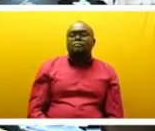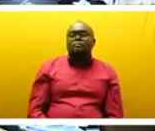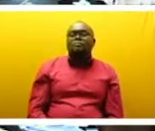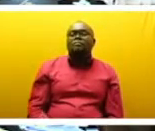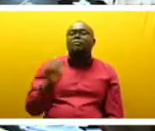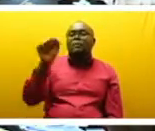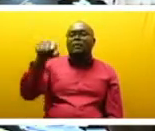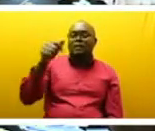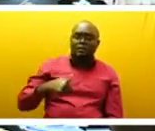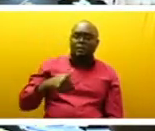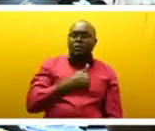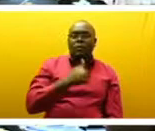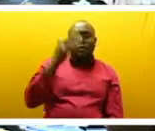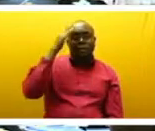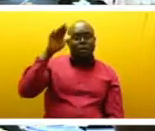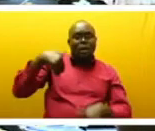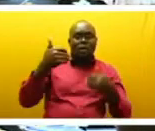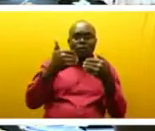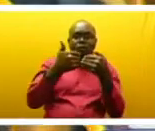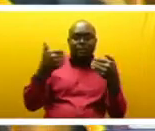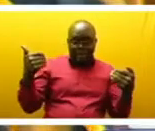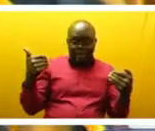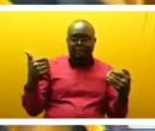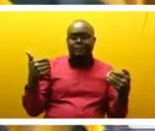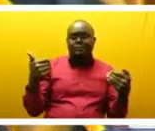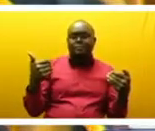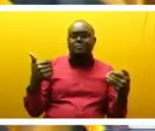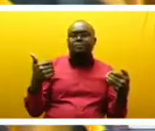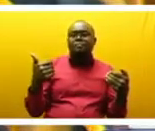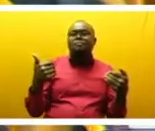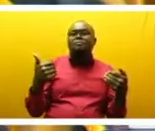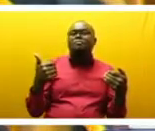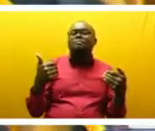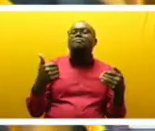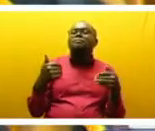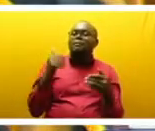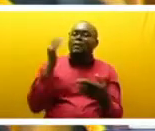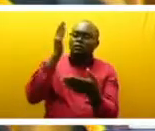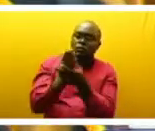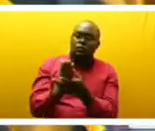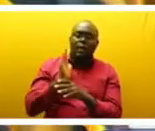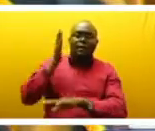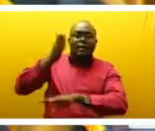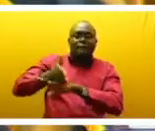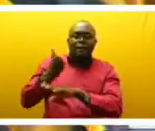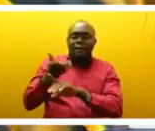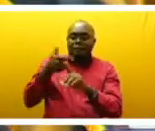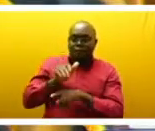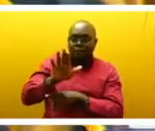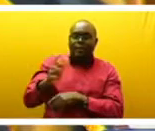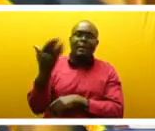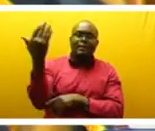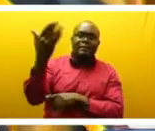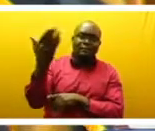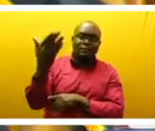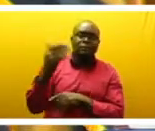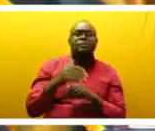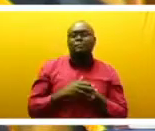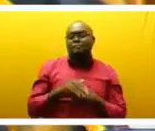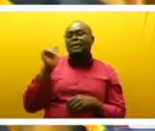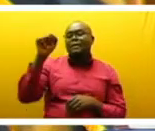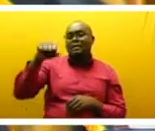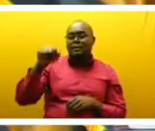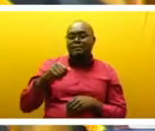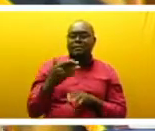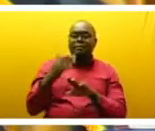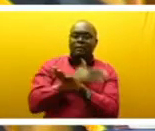Yes, we know how to separate the chaff from the wheat, from the submissions. Yes. My lady,